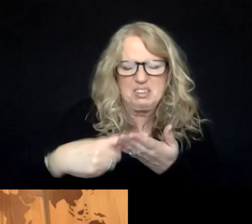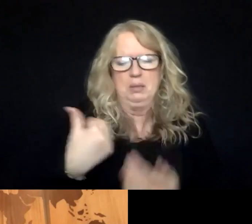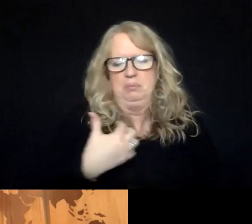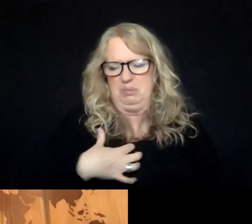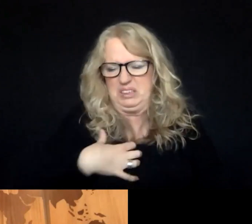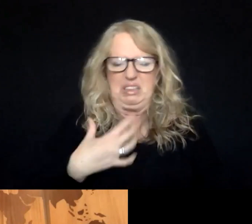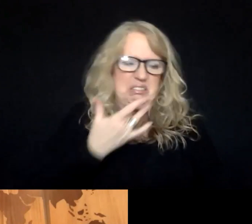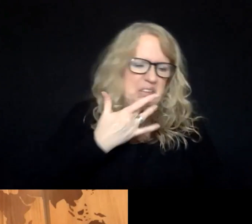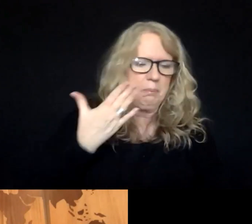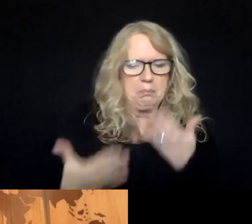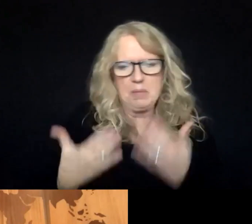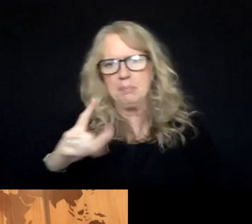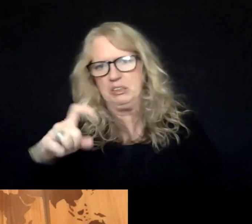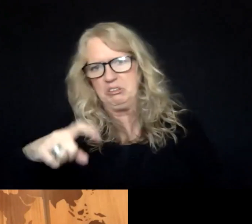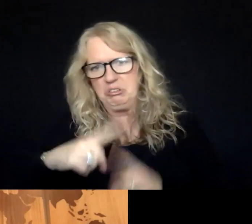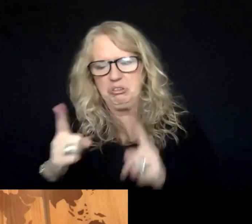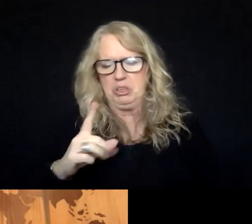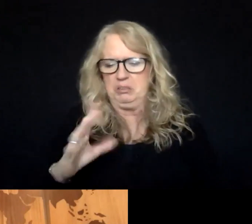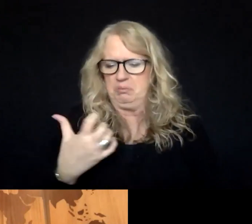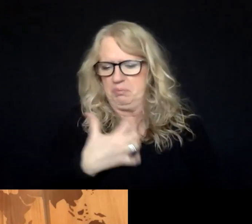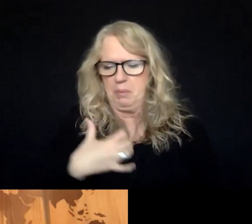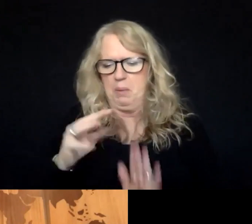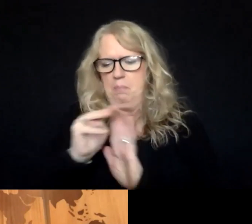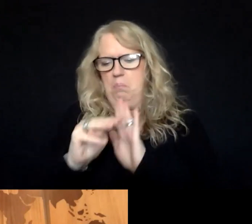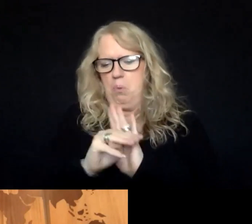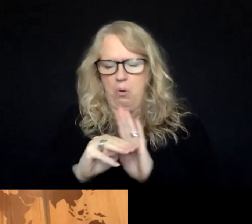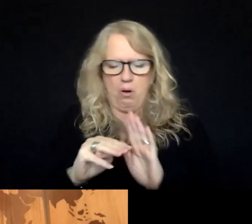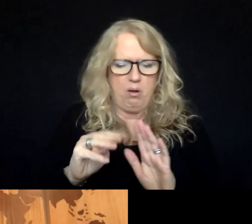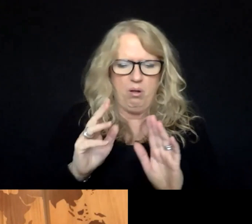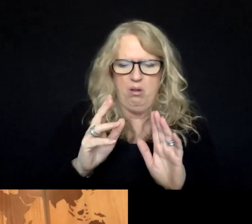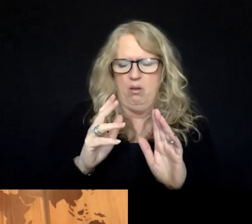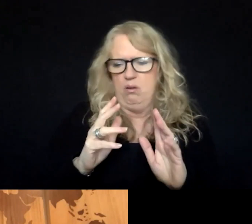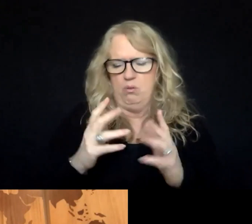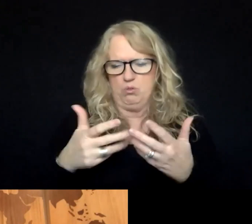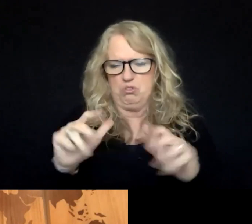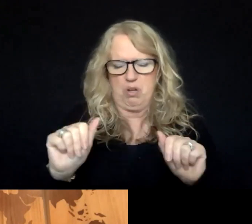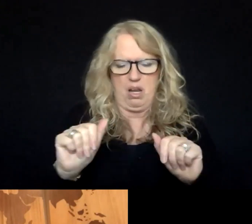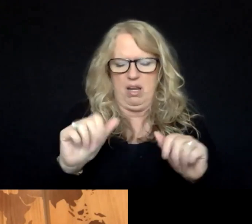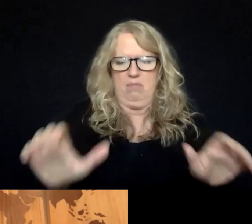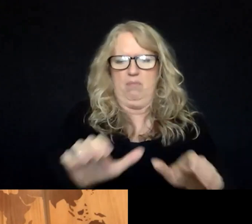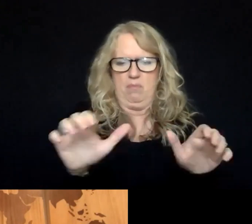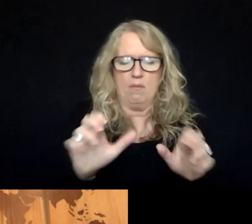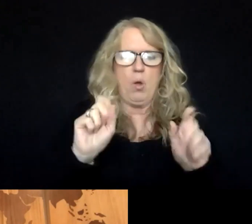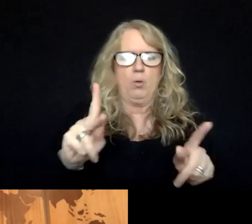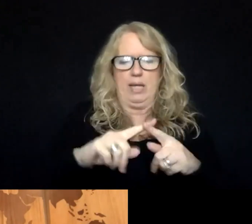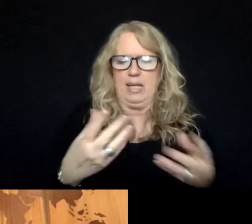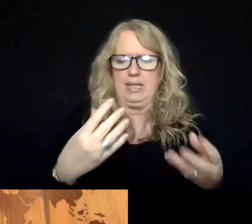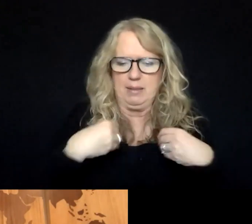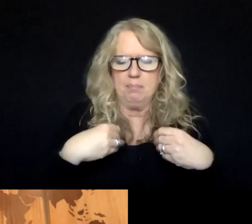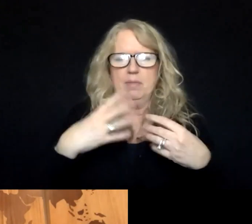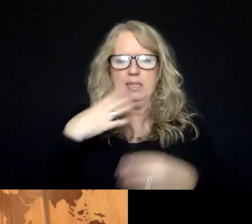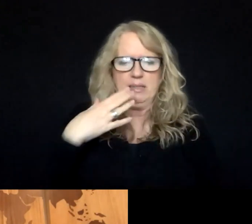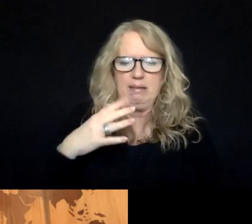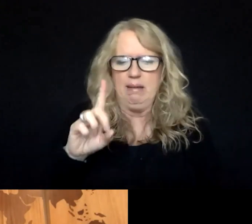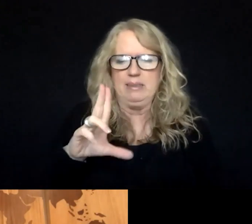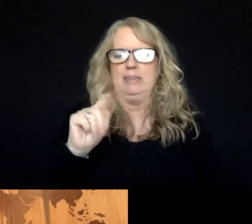Maybe it should do this disgusting moral thing we're just sort of working out here. Good. Give me some duct tape. Let's shoehorn